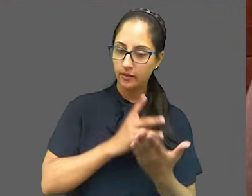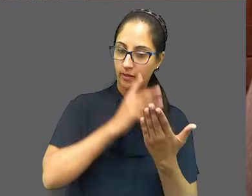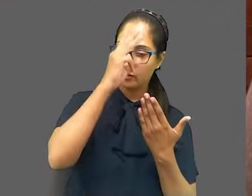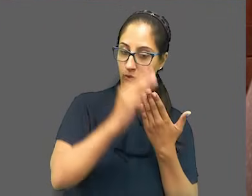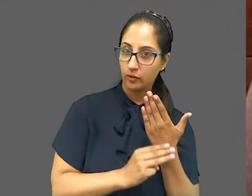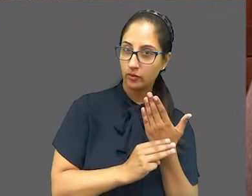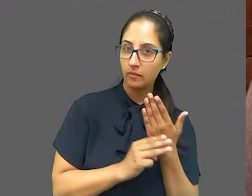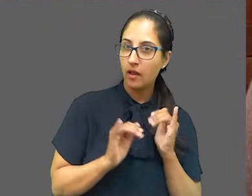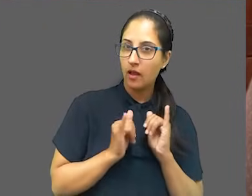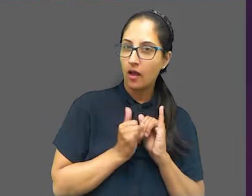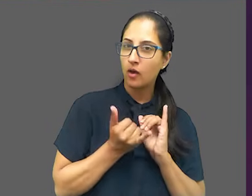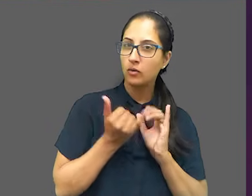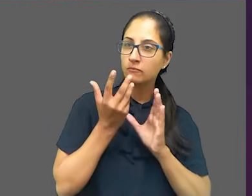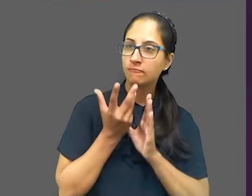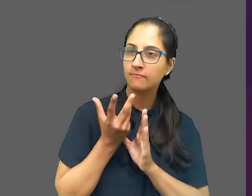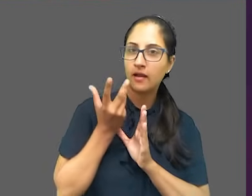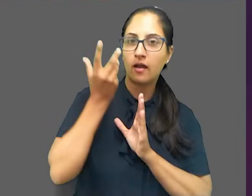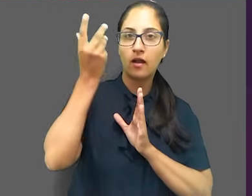secondary classroom?